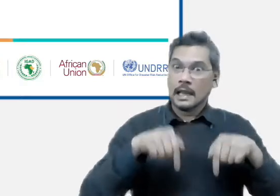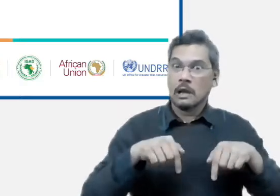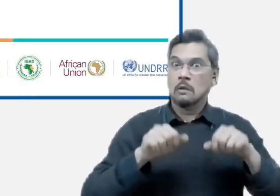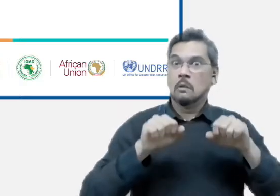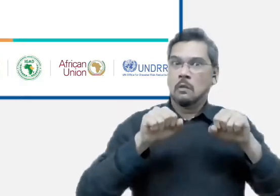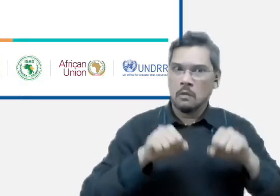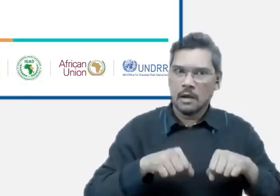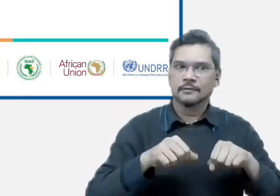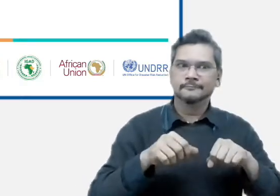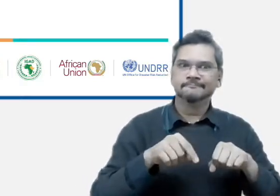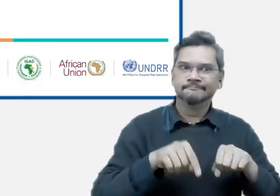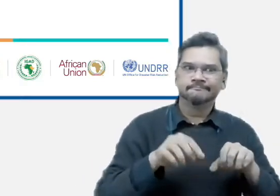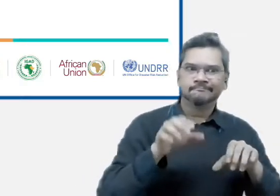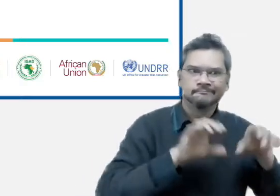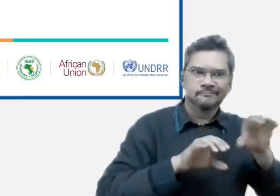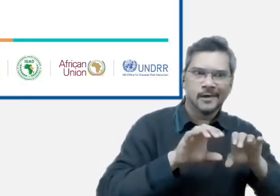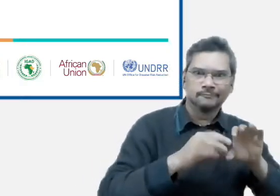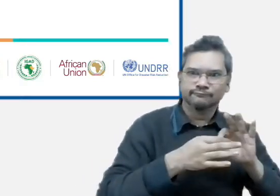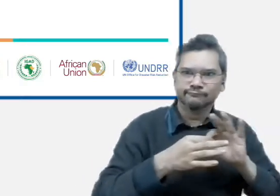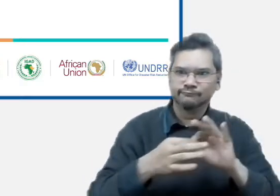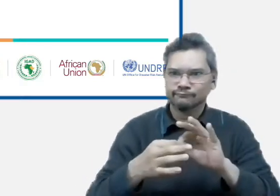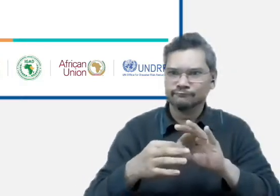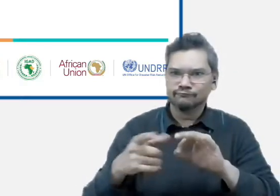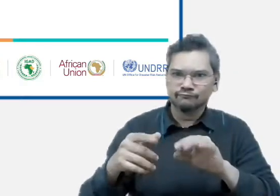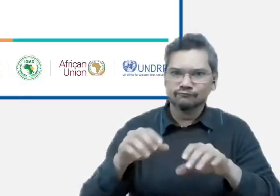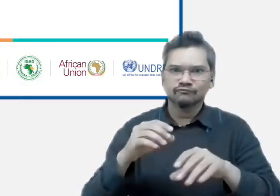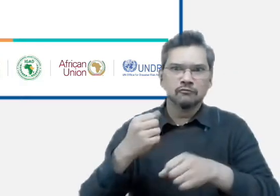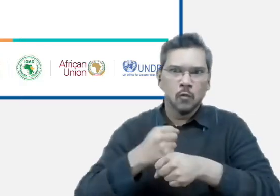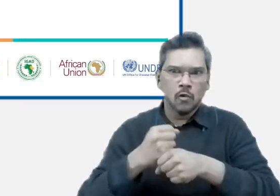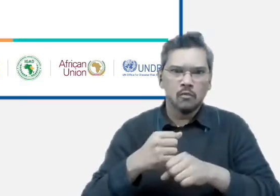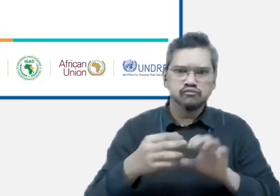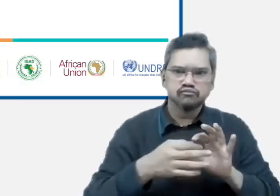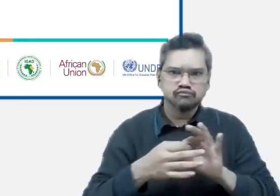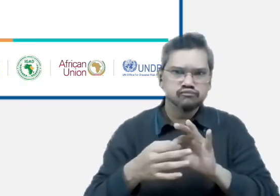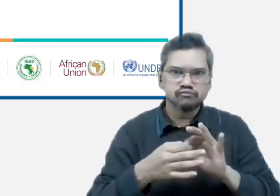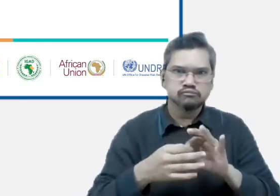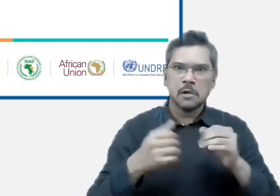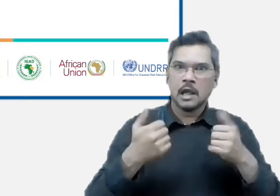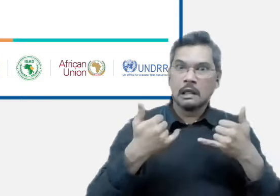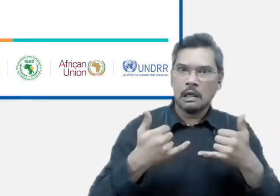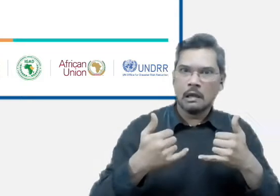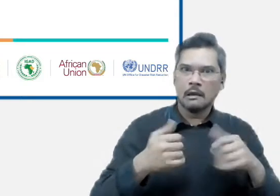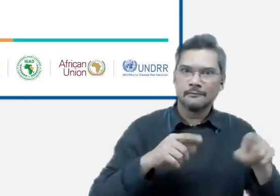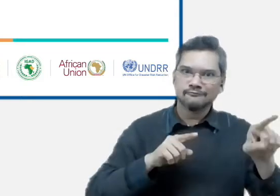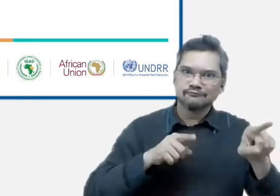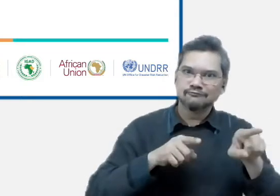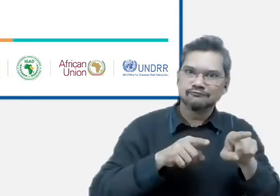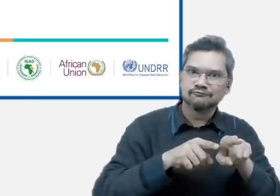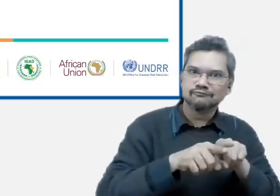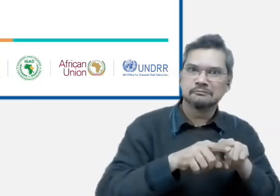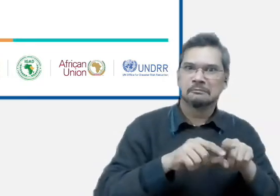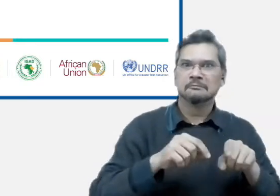number of early warning systems are in place in member states. There is also a significant increase in DRR